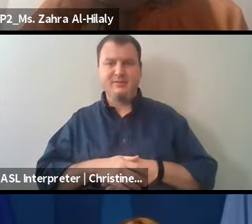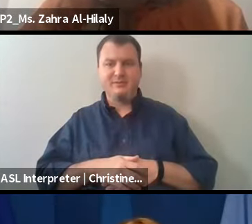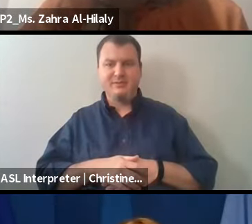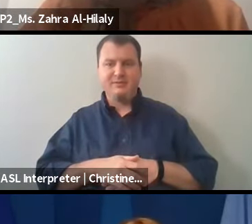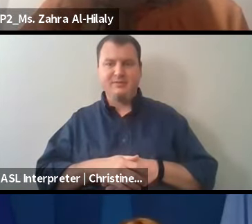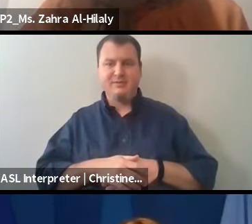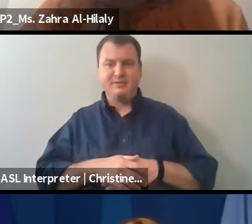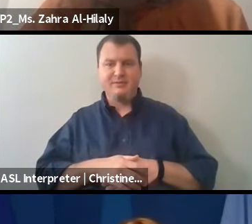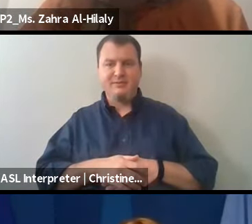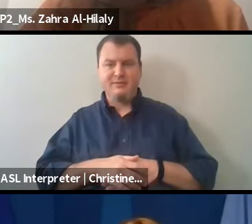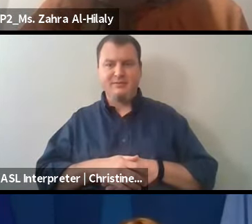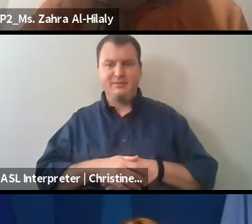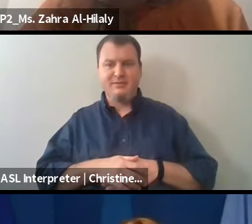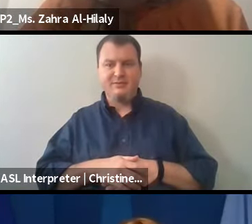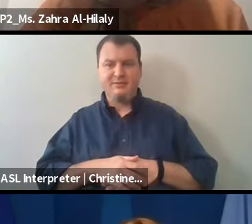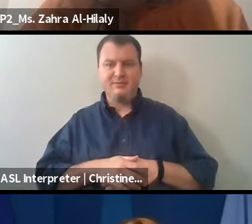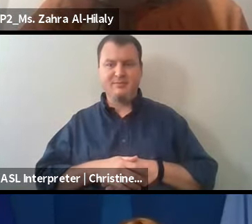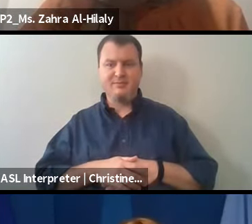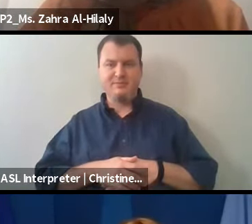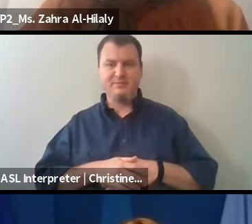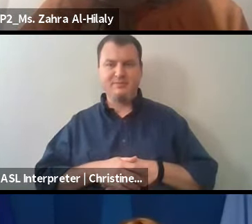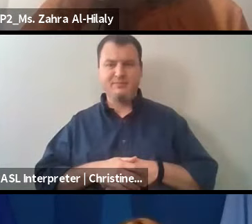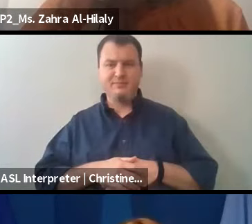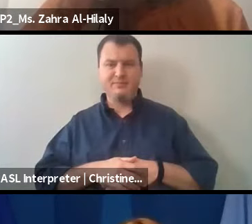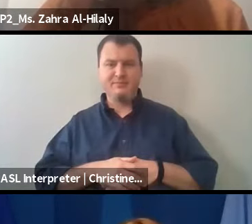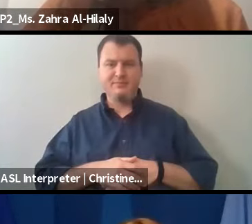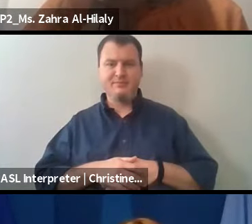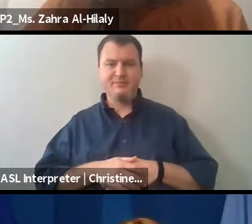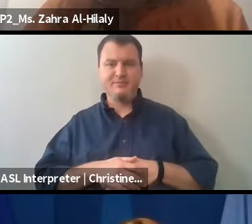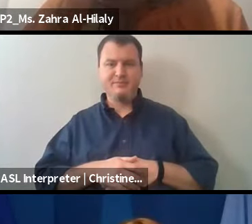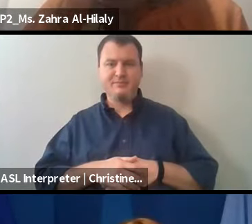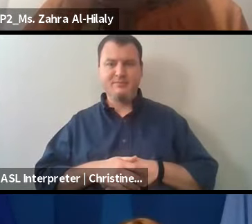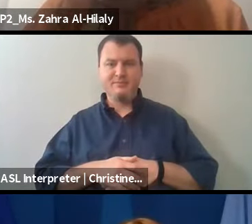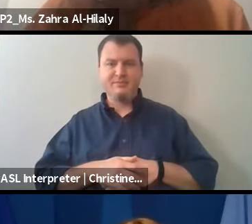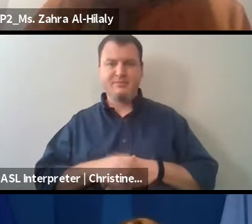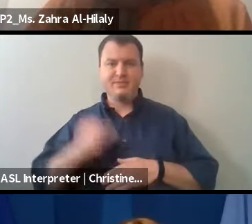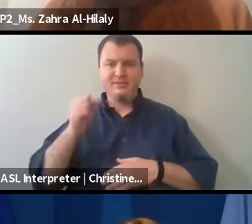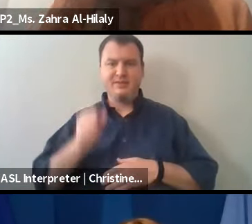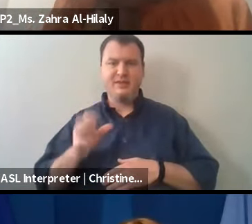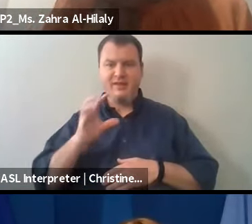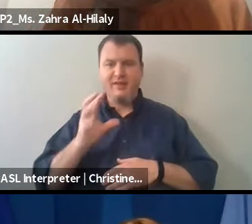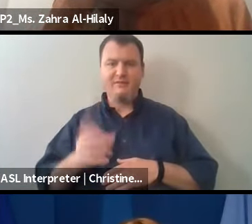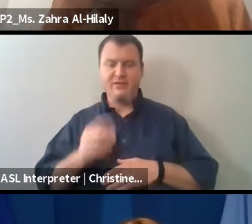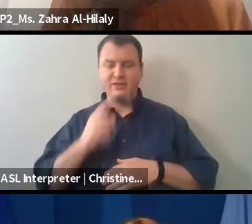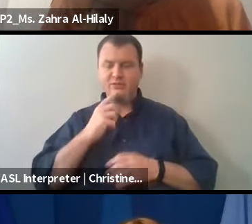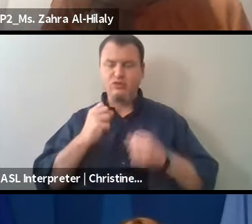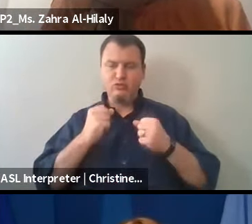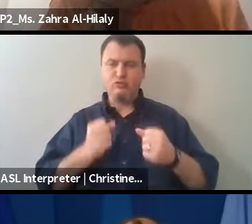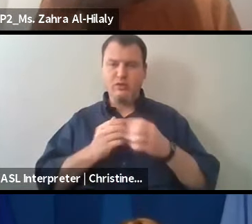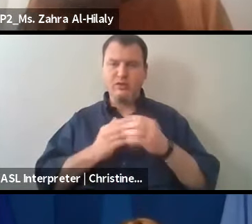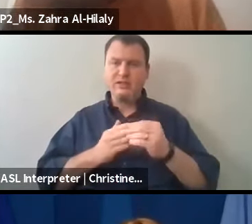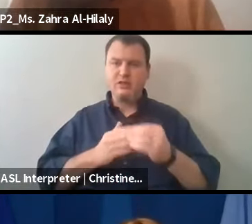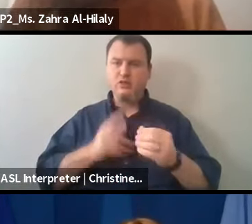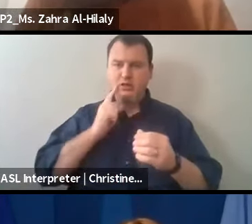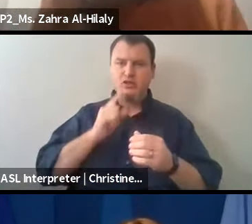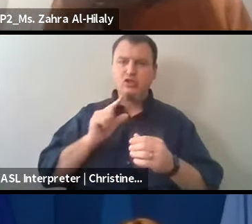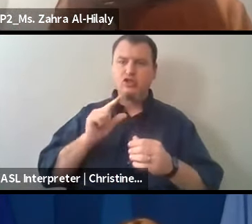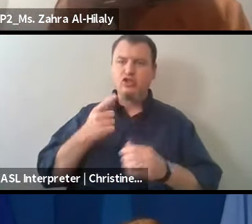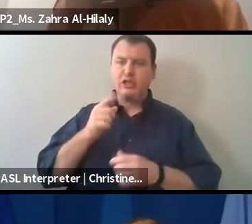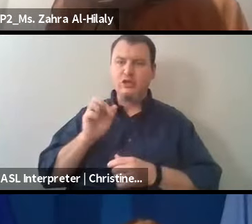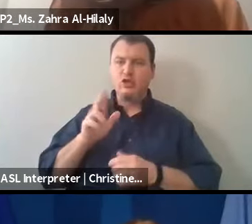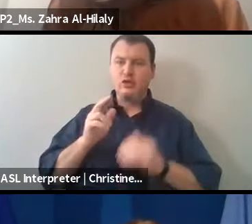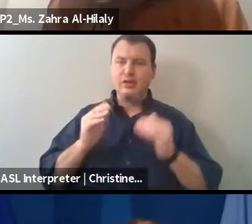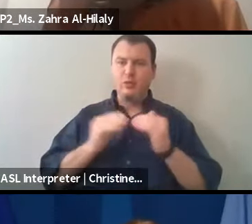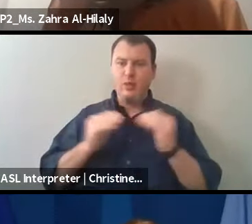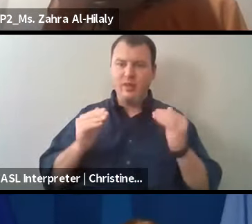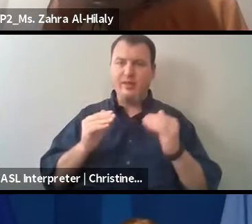Is Maite. Welcome very much to the panel. South Africa has been a strong leader in the area of gender